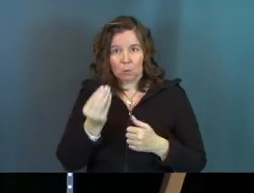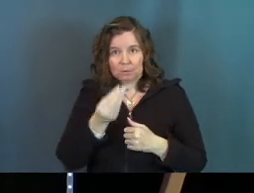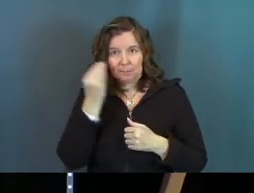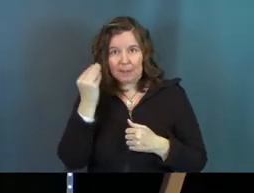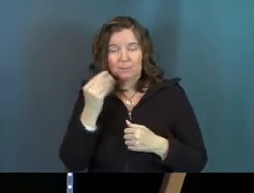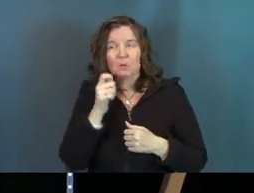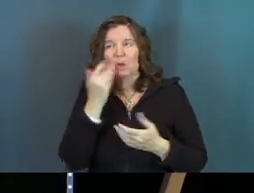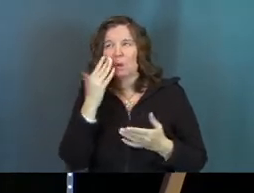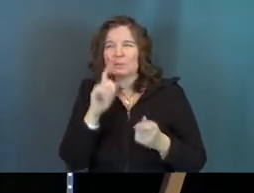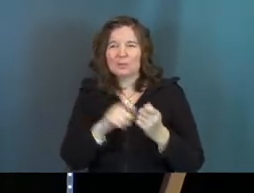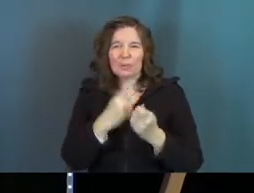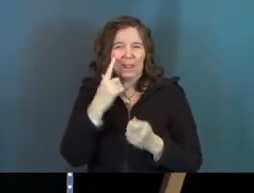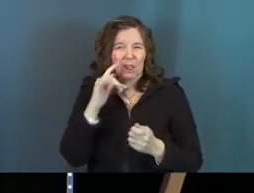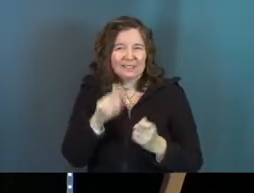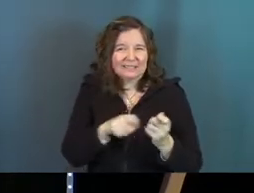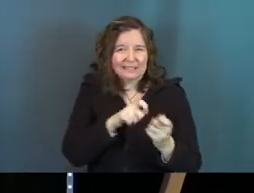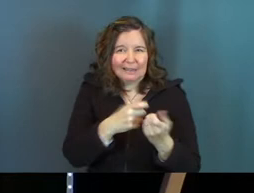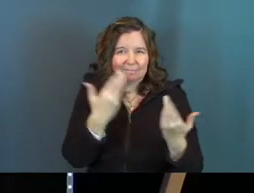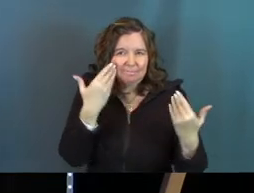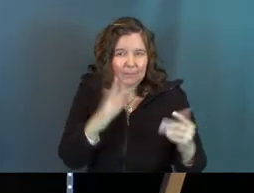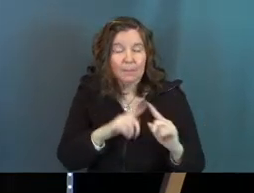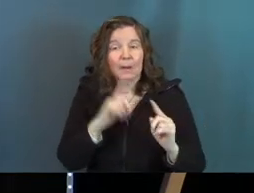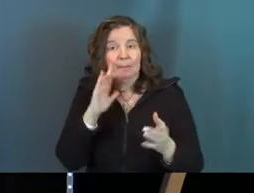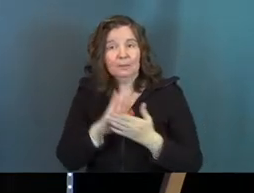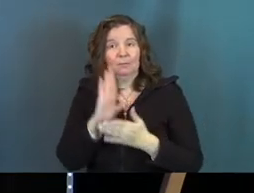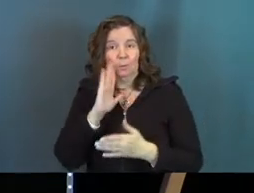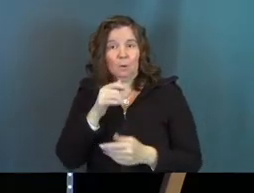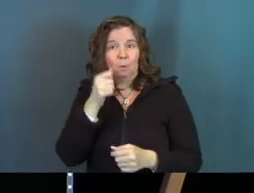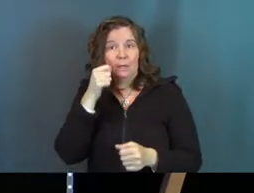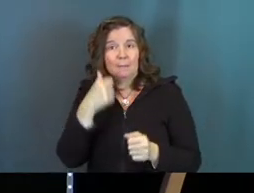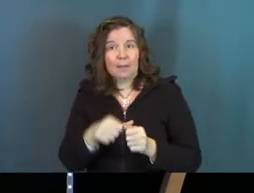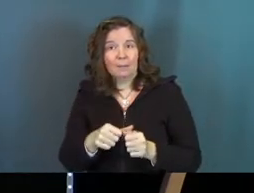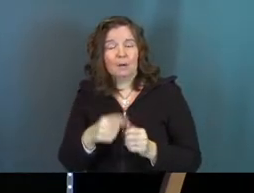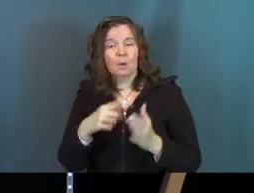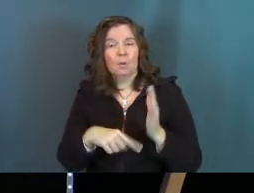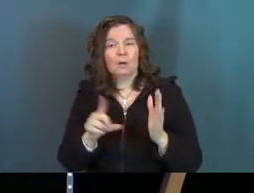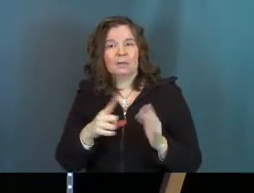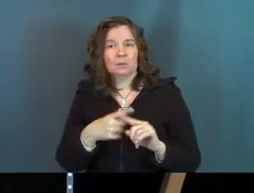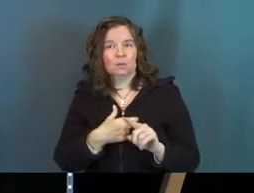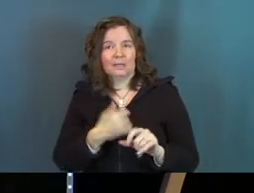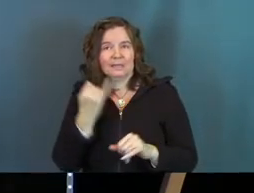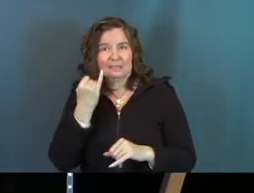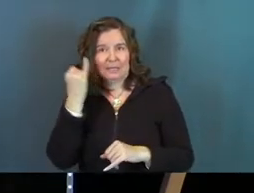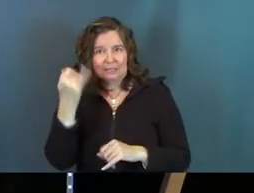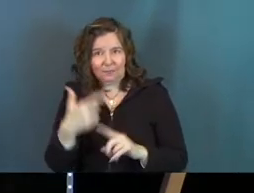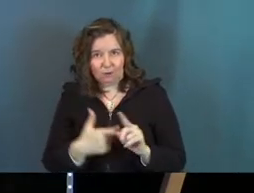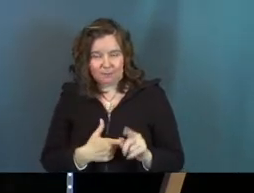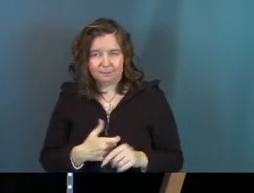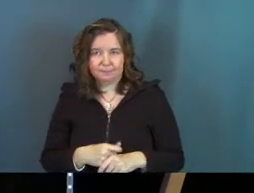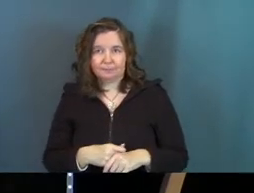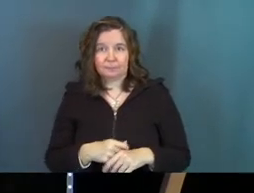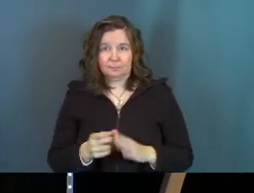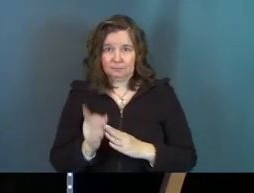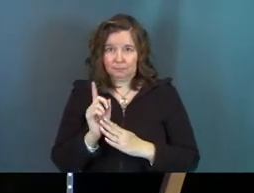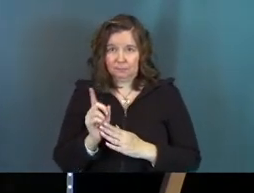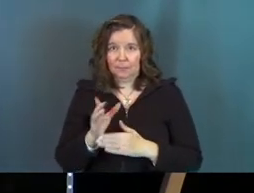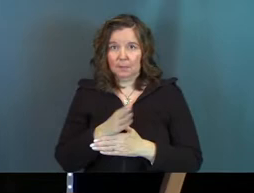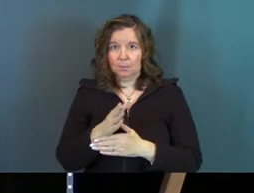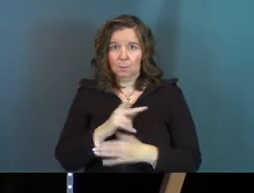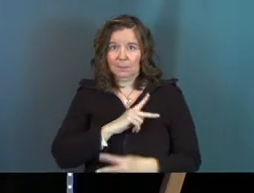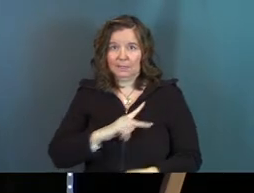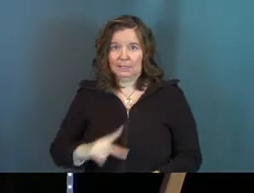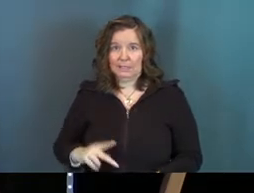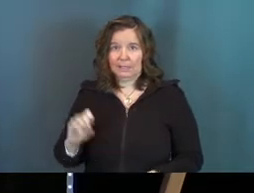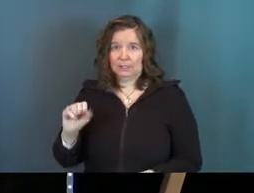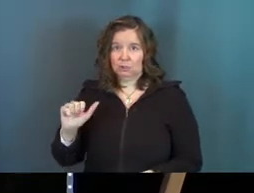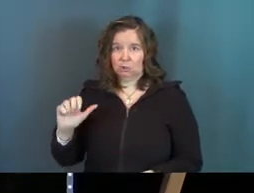memories. So I don't know exactly what that looks like, but I do believe we will remember. Okay. And here's where we get this idea from. You have this moment between King